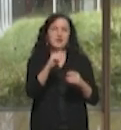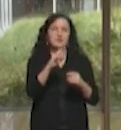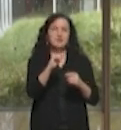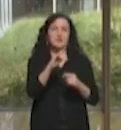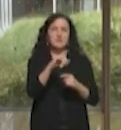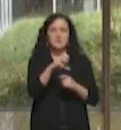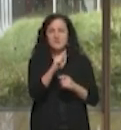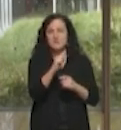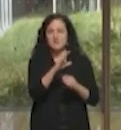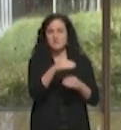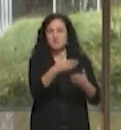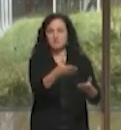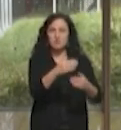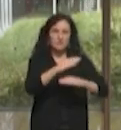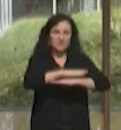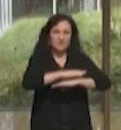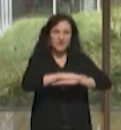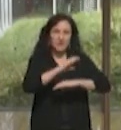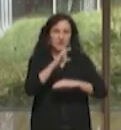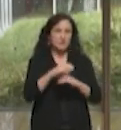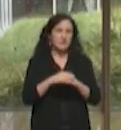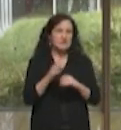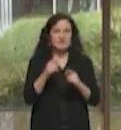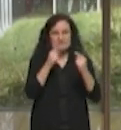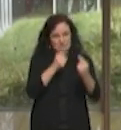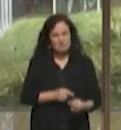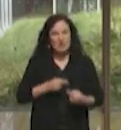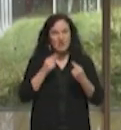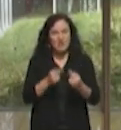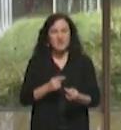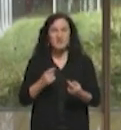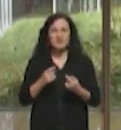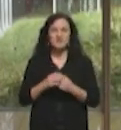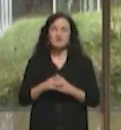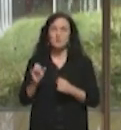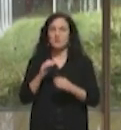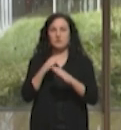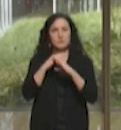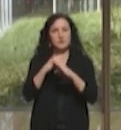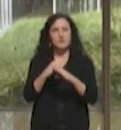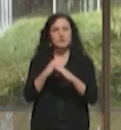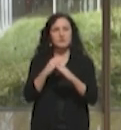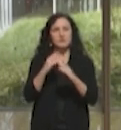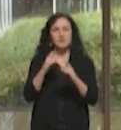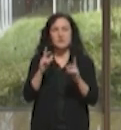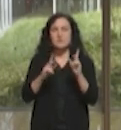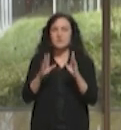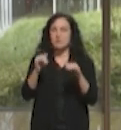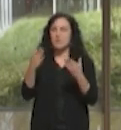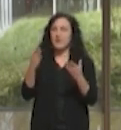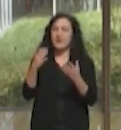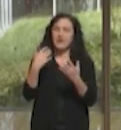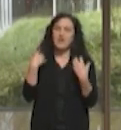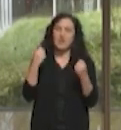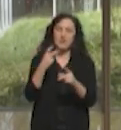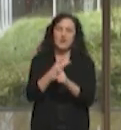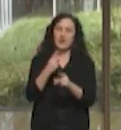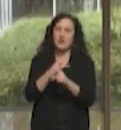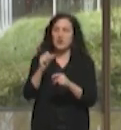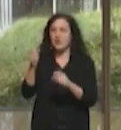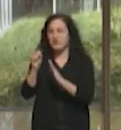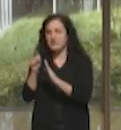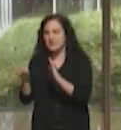such a hassle, right? We also protected people providing health care services to other states